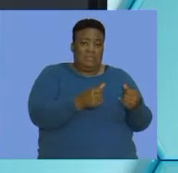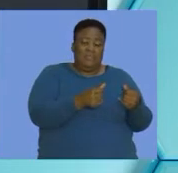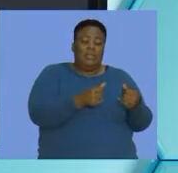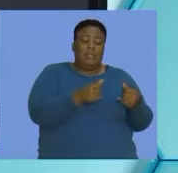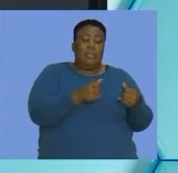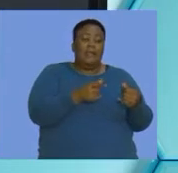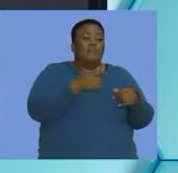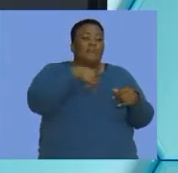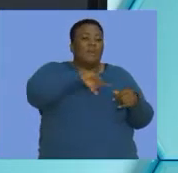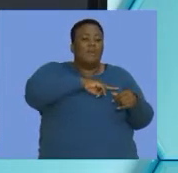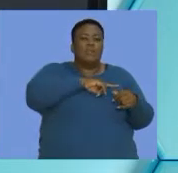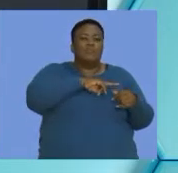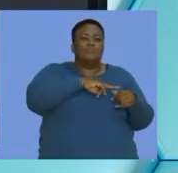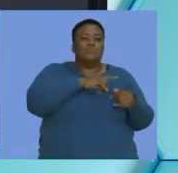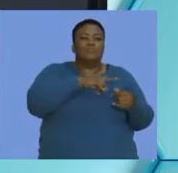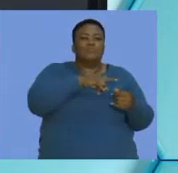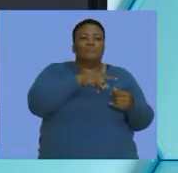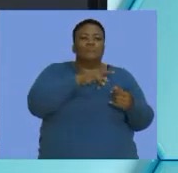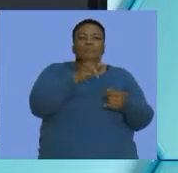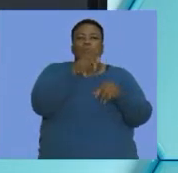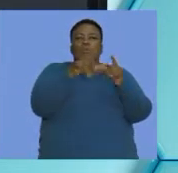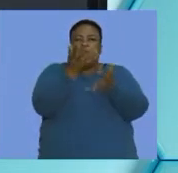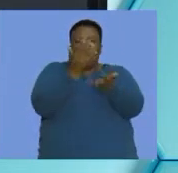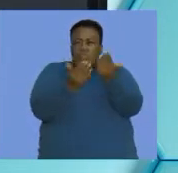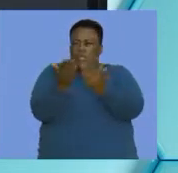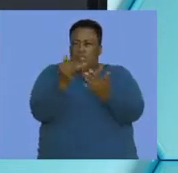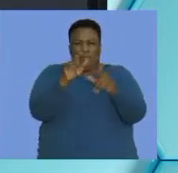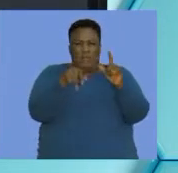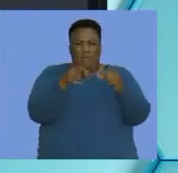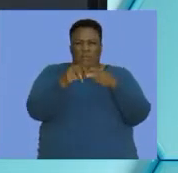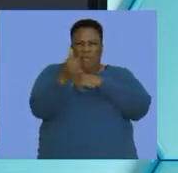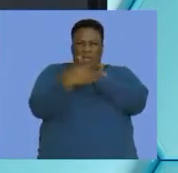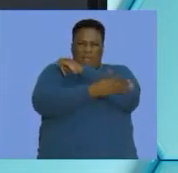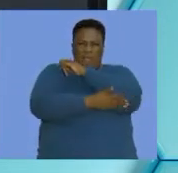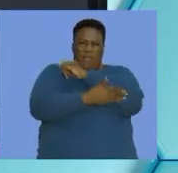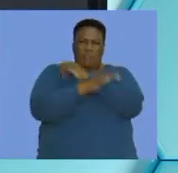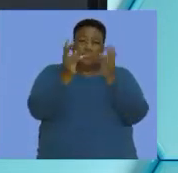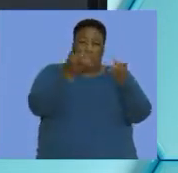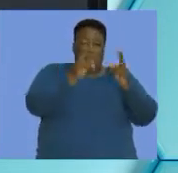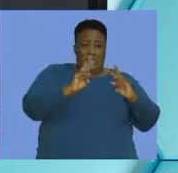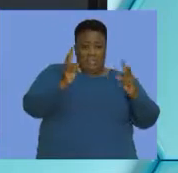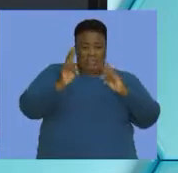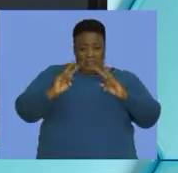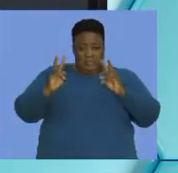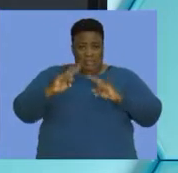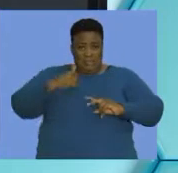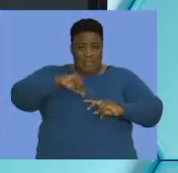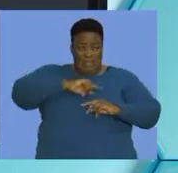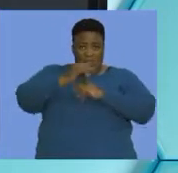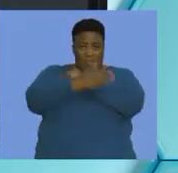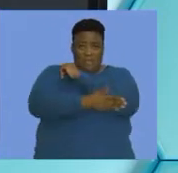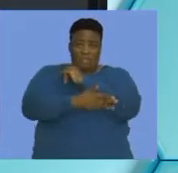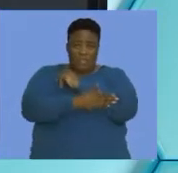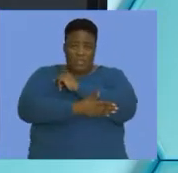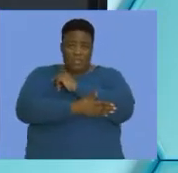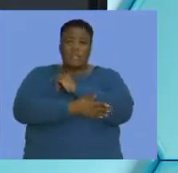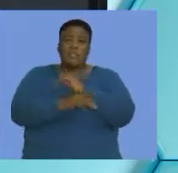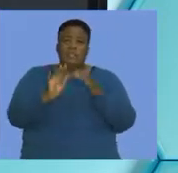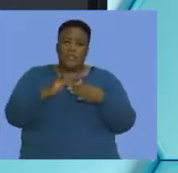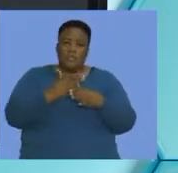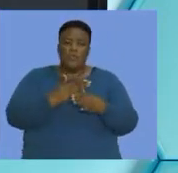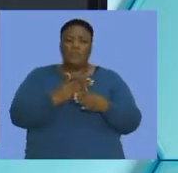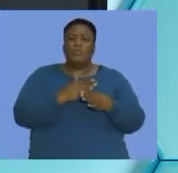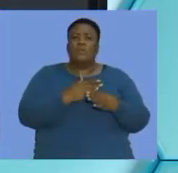for us to attract tourists from other countries. And lots of them come to actually splendor in the diversity of